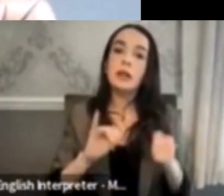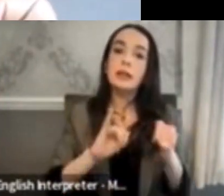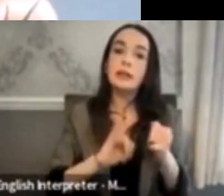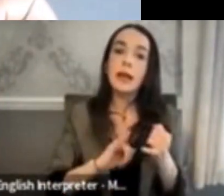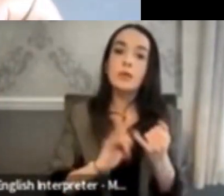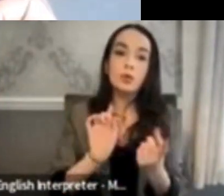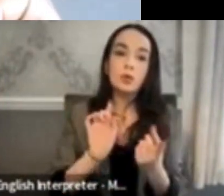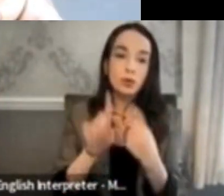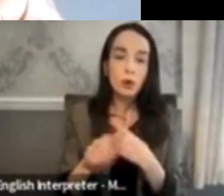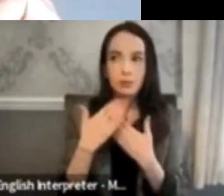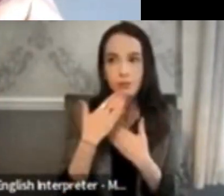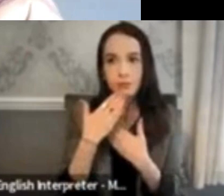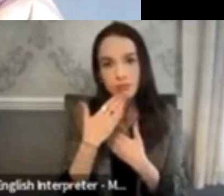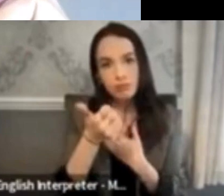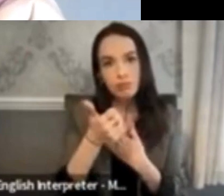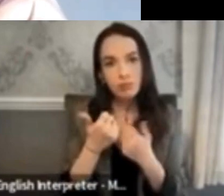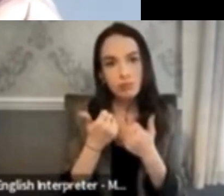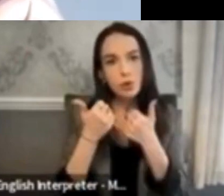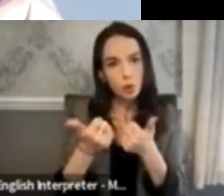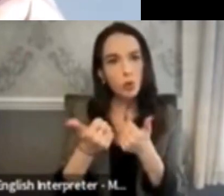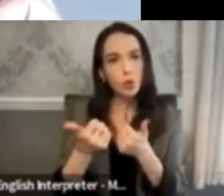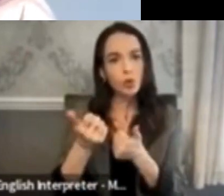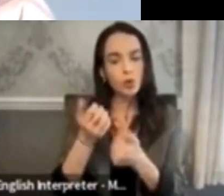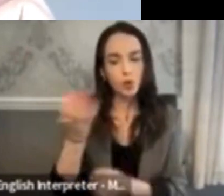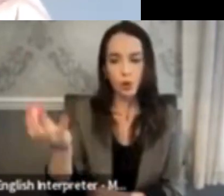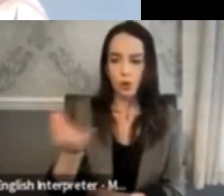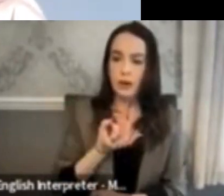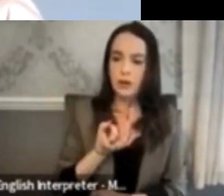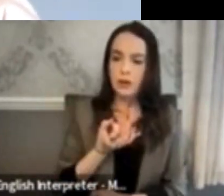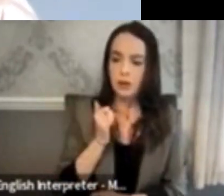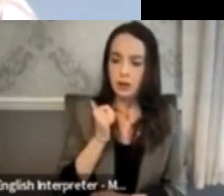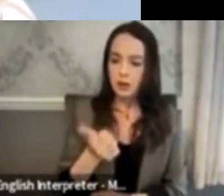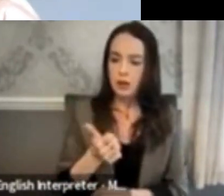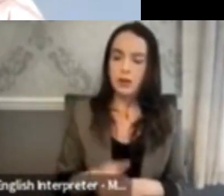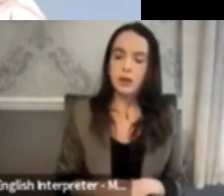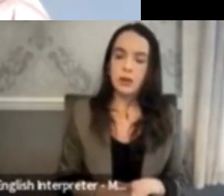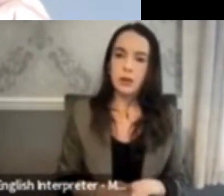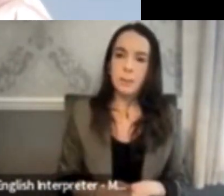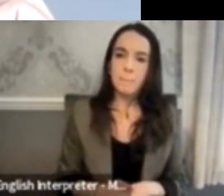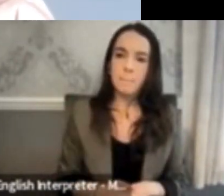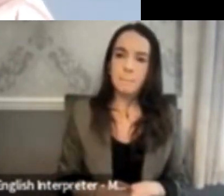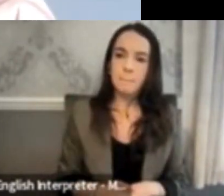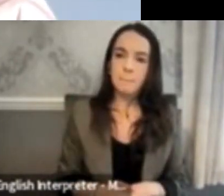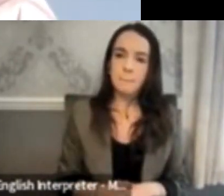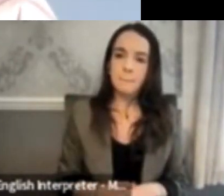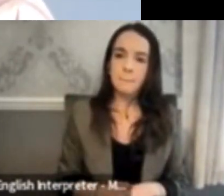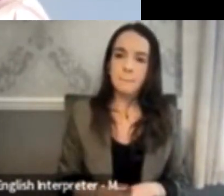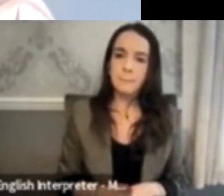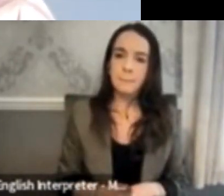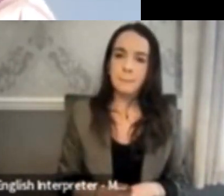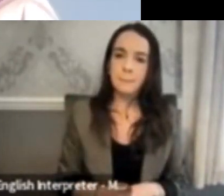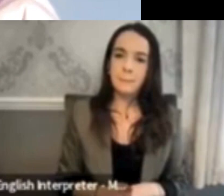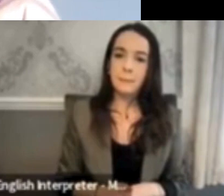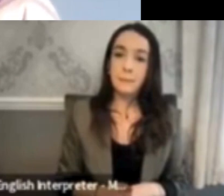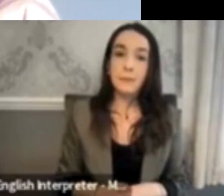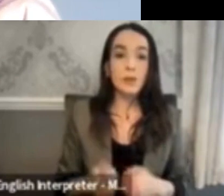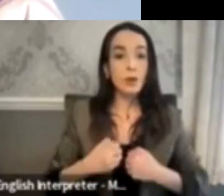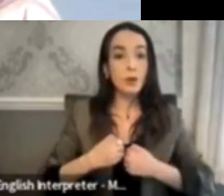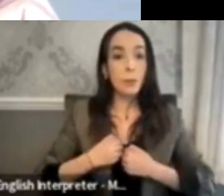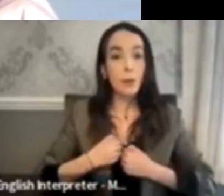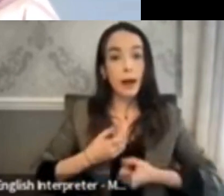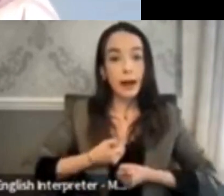so I'll seek to answer it. So I mentioned in in my